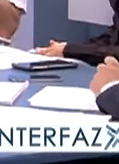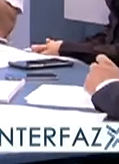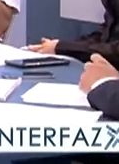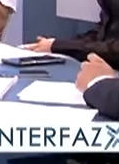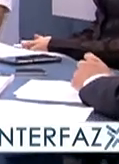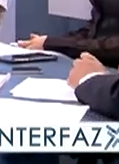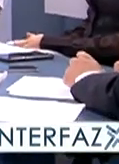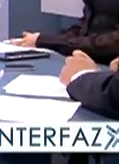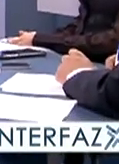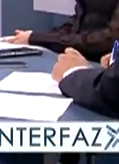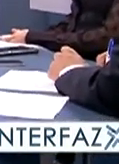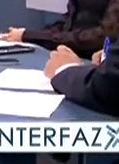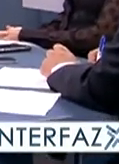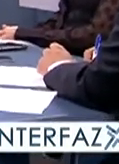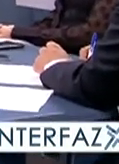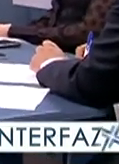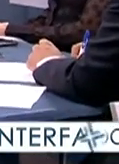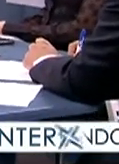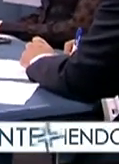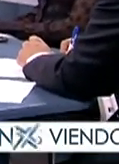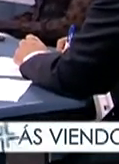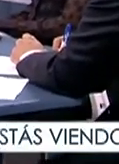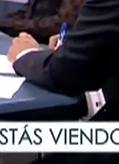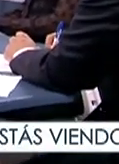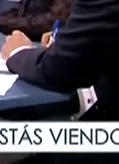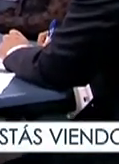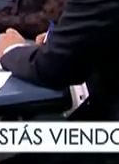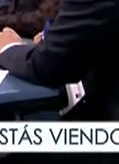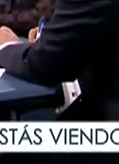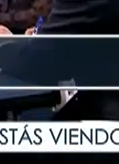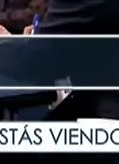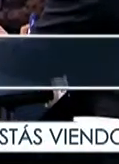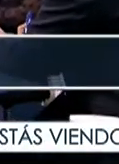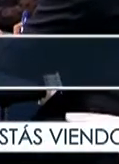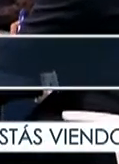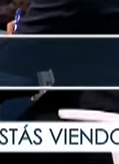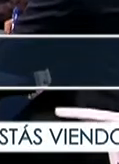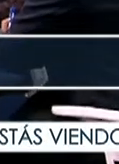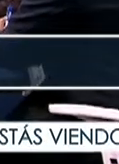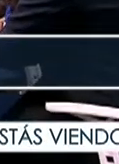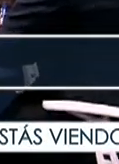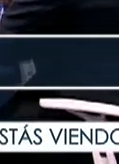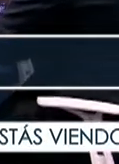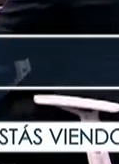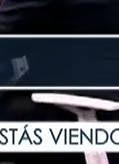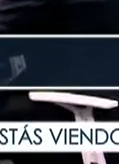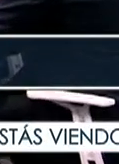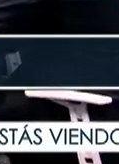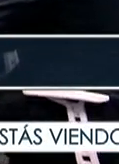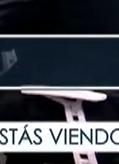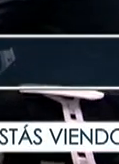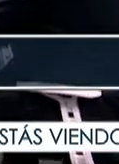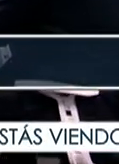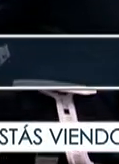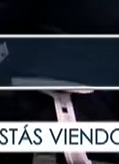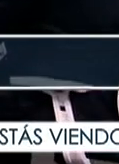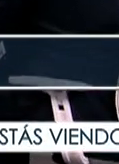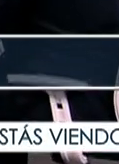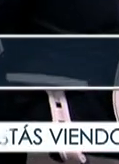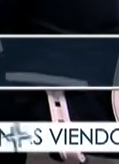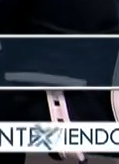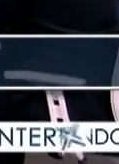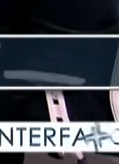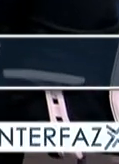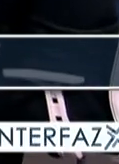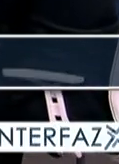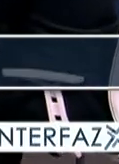location, which is in Oaxaca, we were going to just add what was missing from the first location, and discovered that it